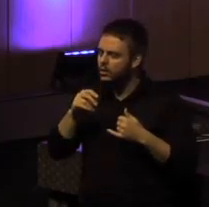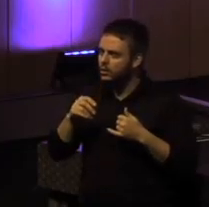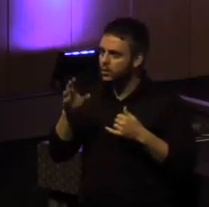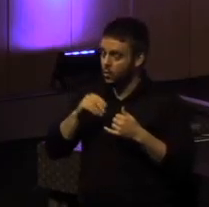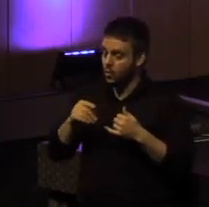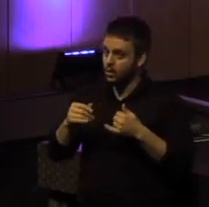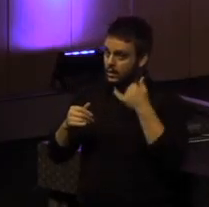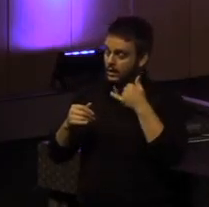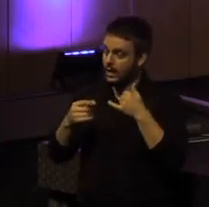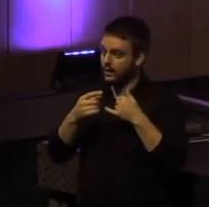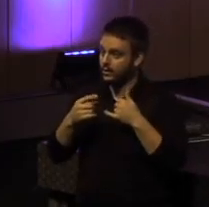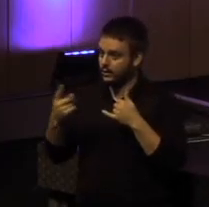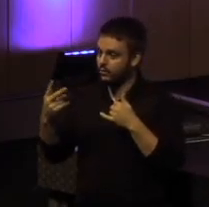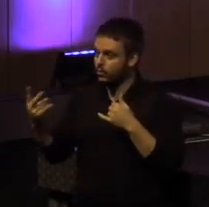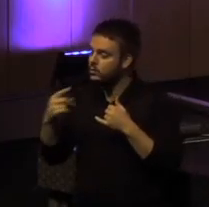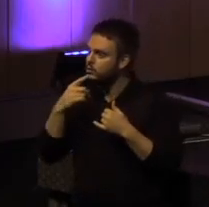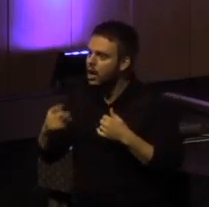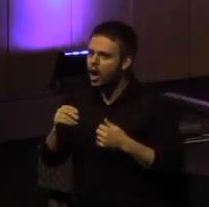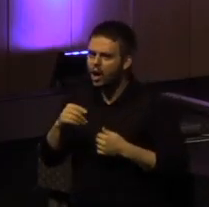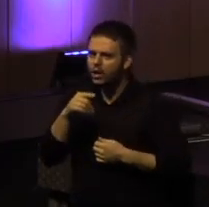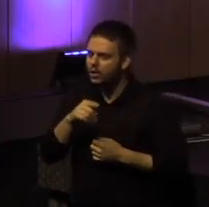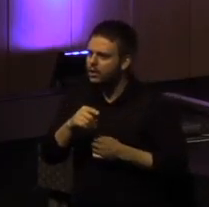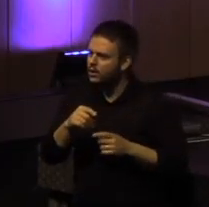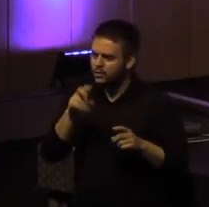Again, he was unarmed.